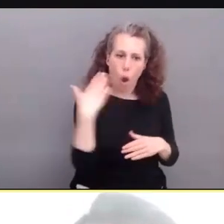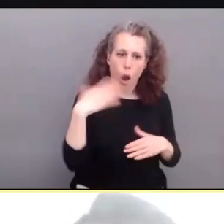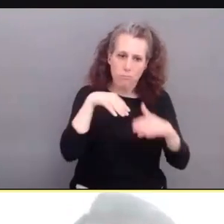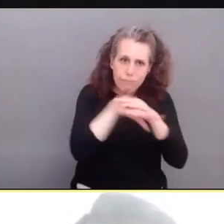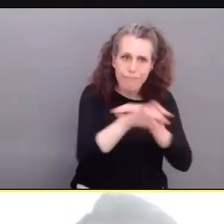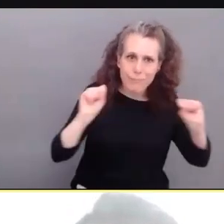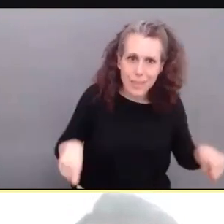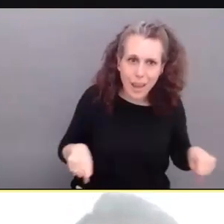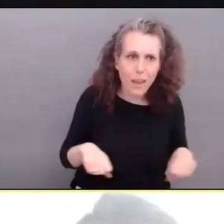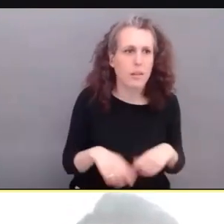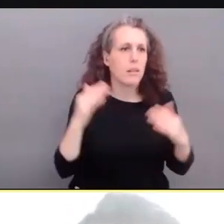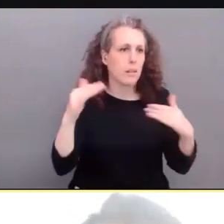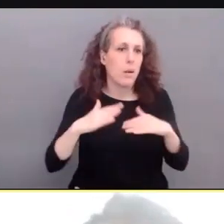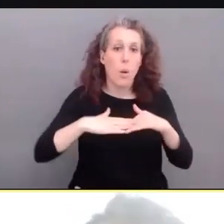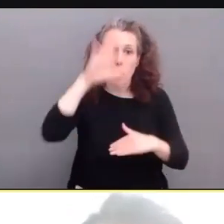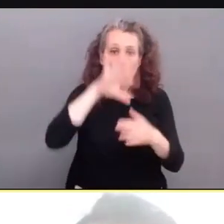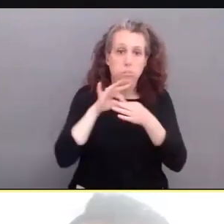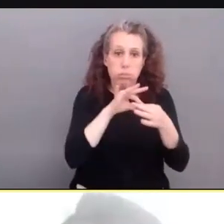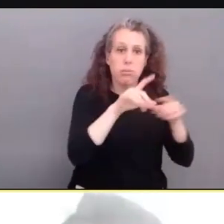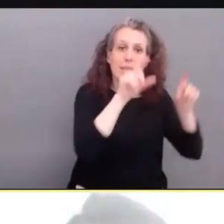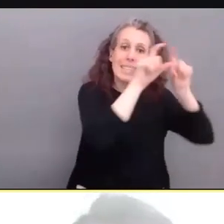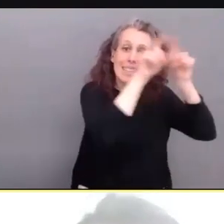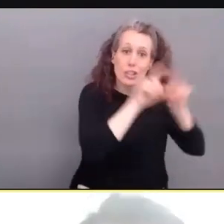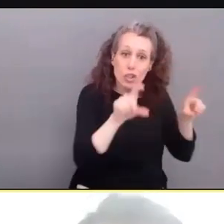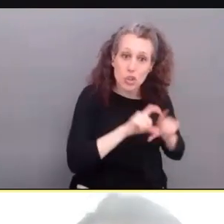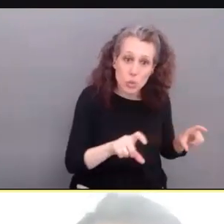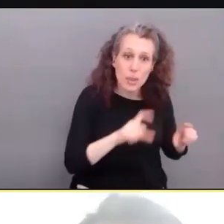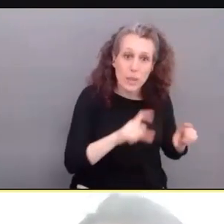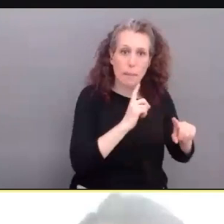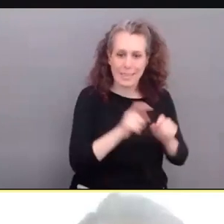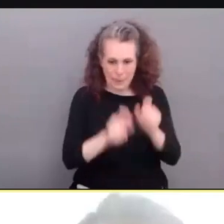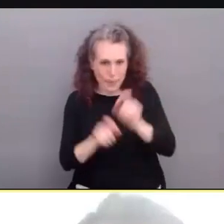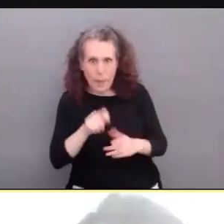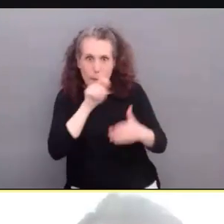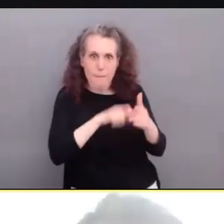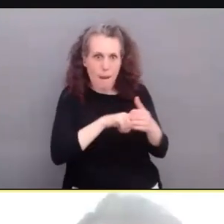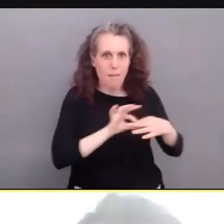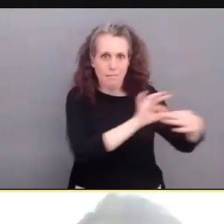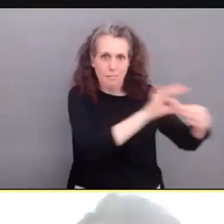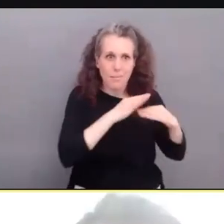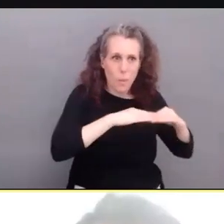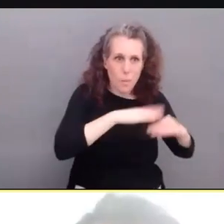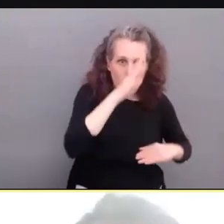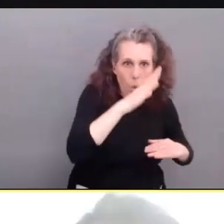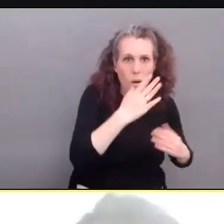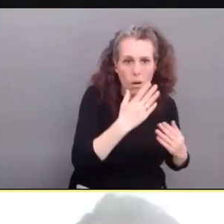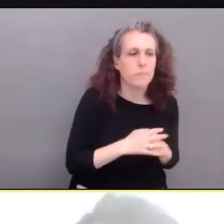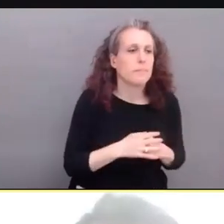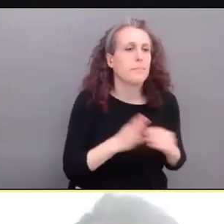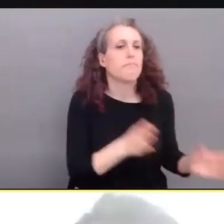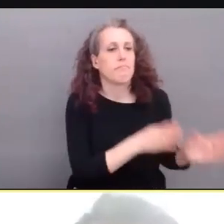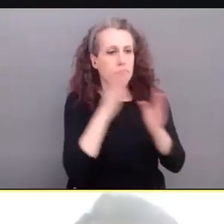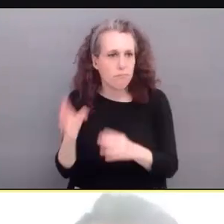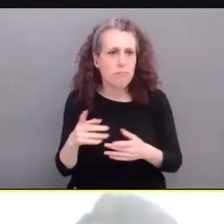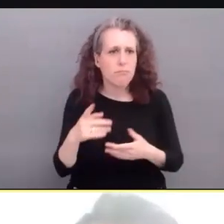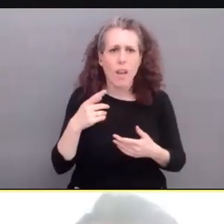have better cooperation with between industry and users at national level, would be good, and also more